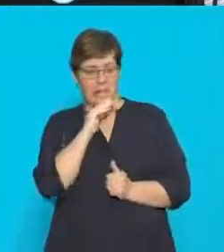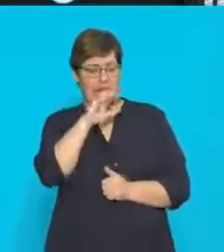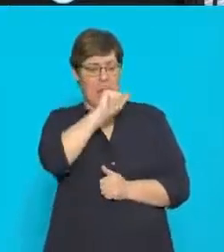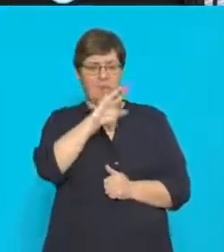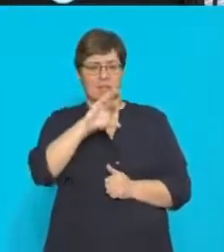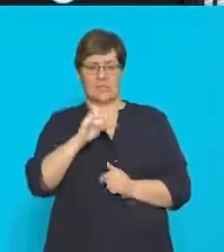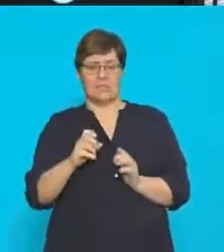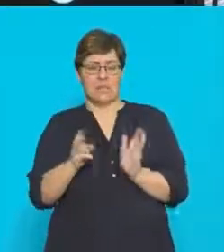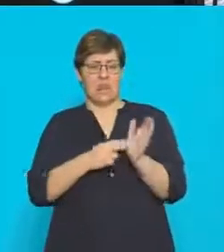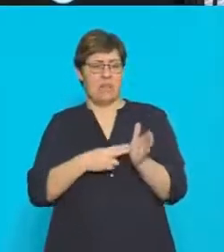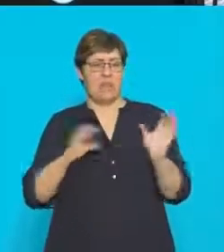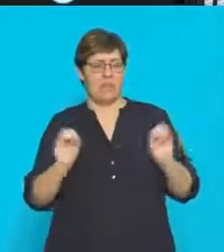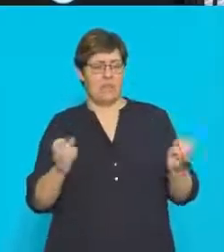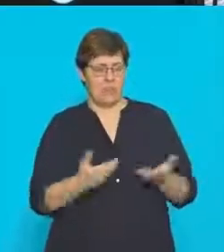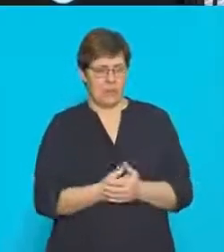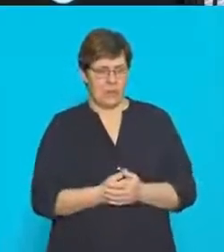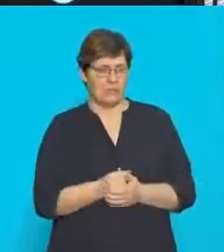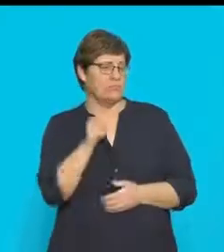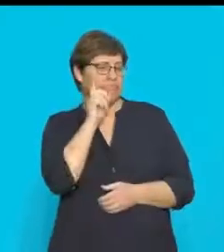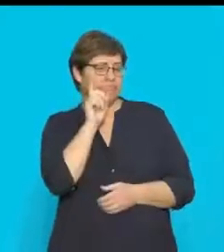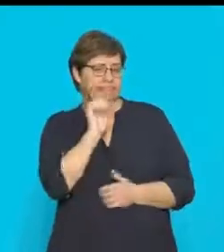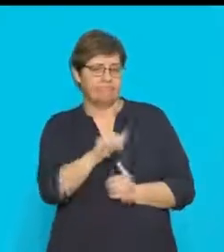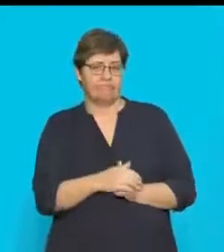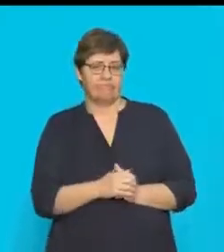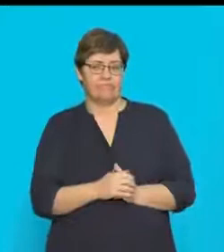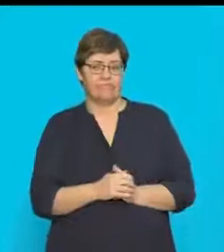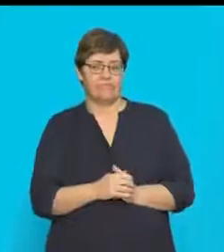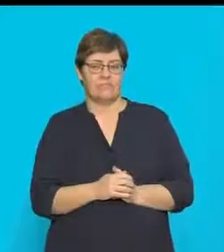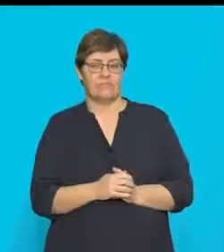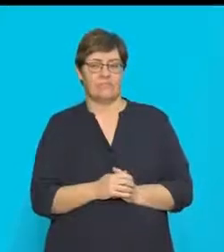ABC? What then? Let's look at that.